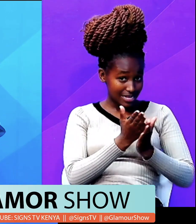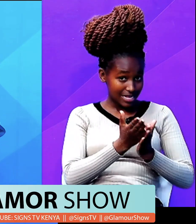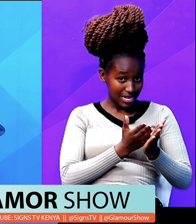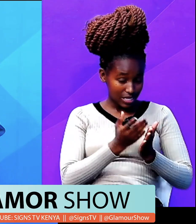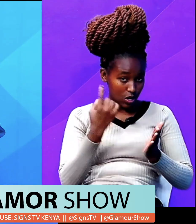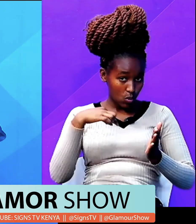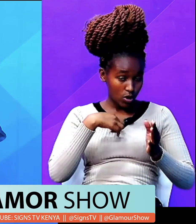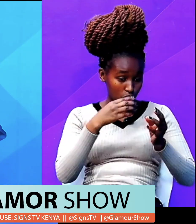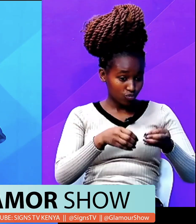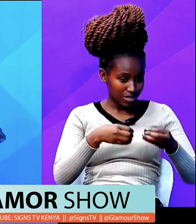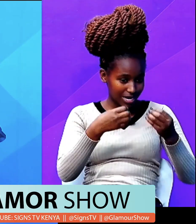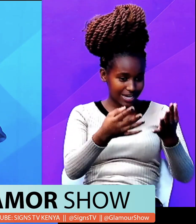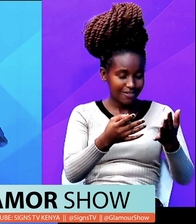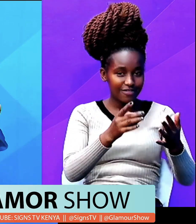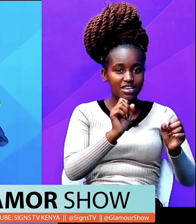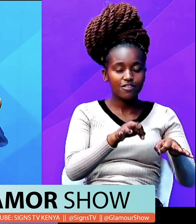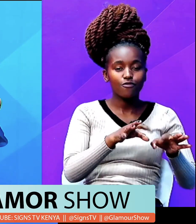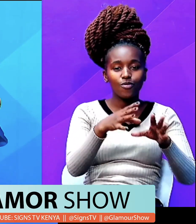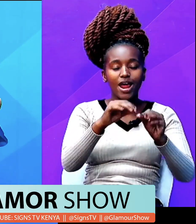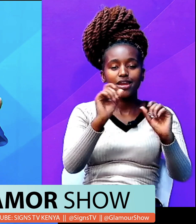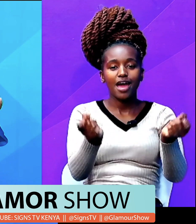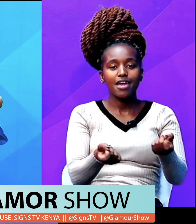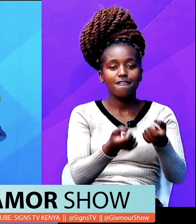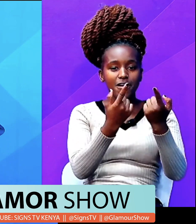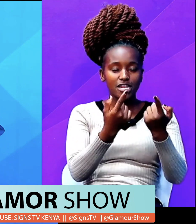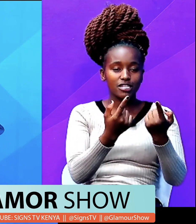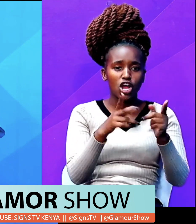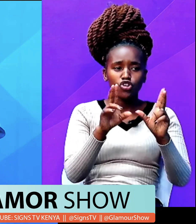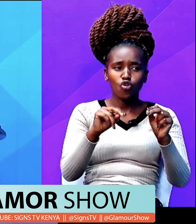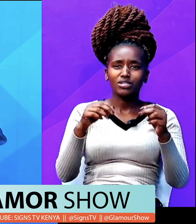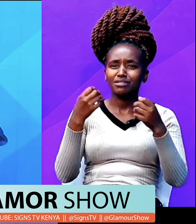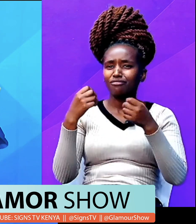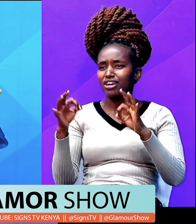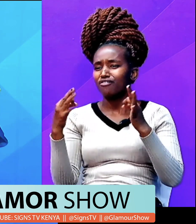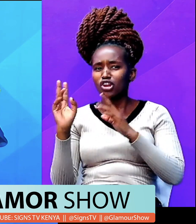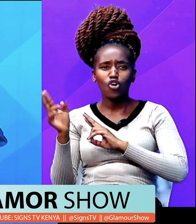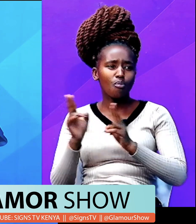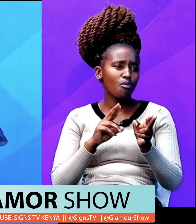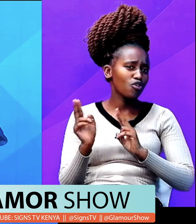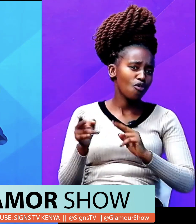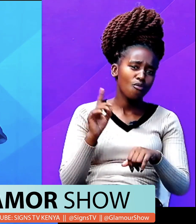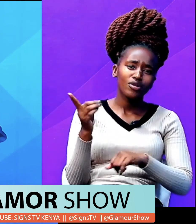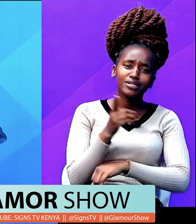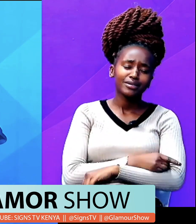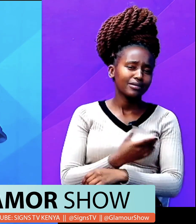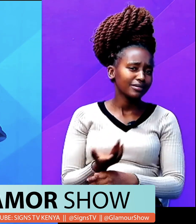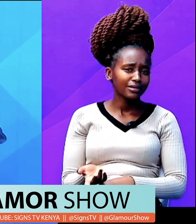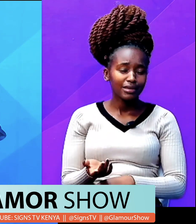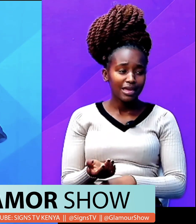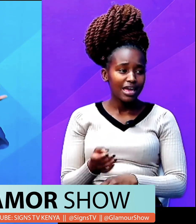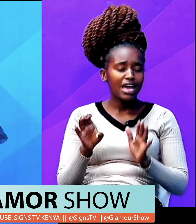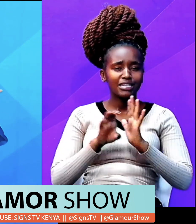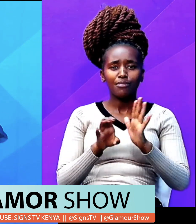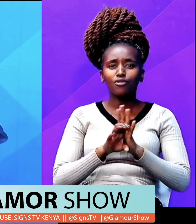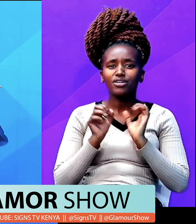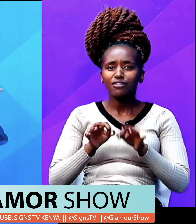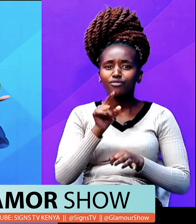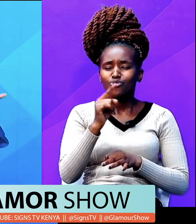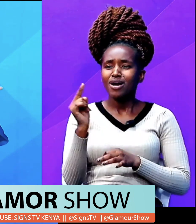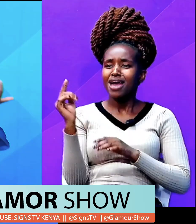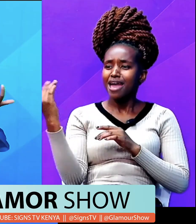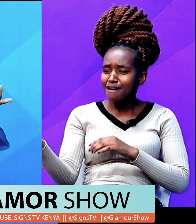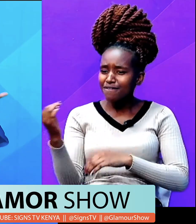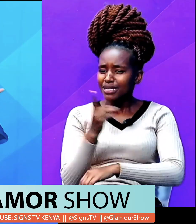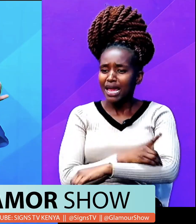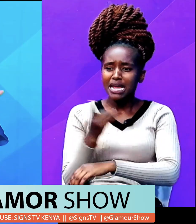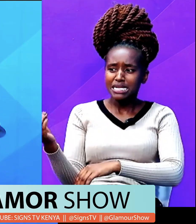when somebody is going for an event. You know, you just can't come and you're coming every day, you're going to work